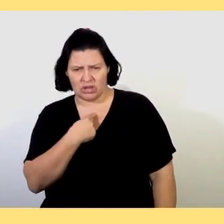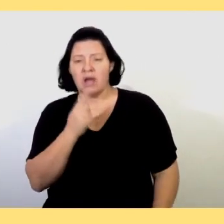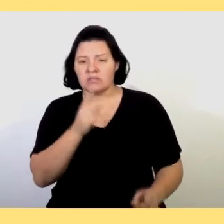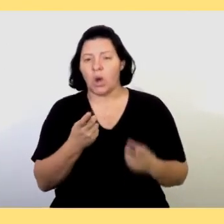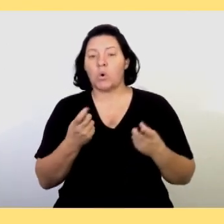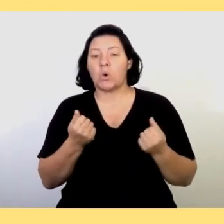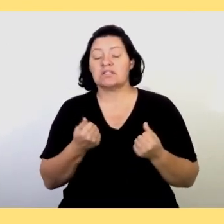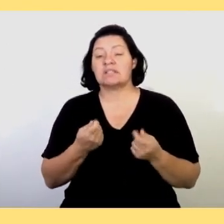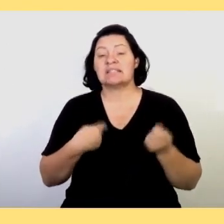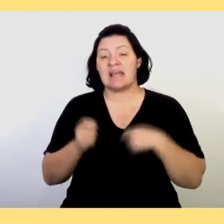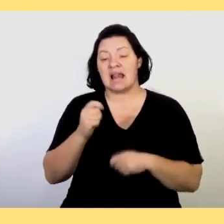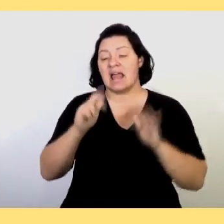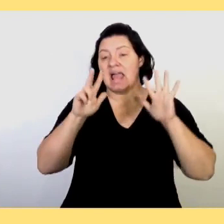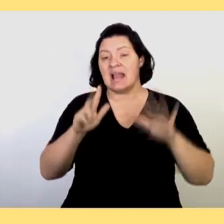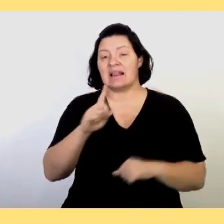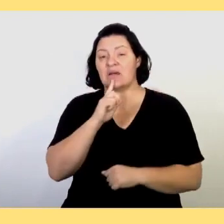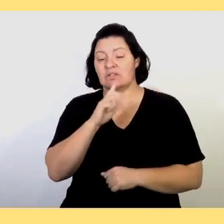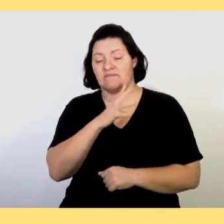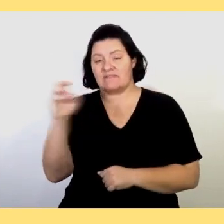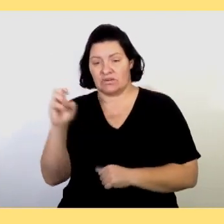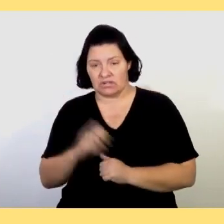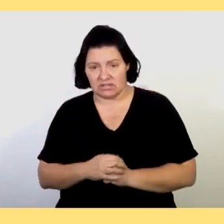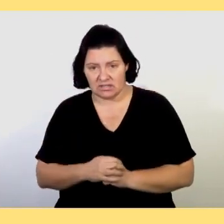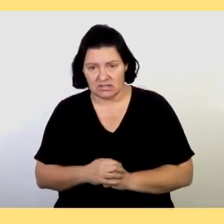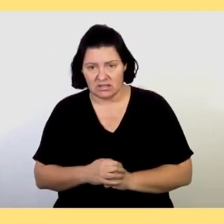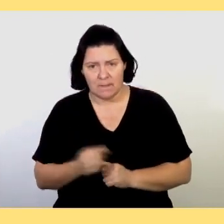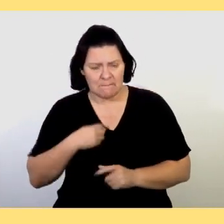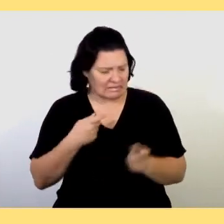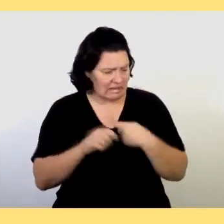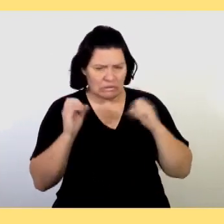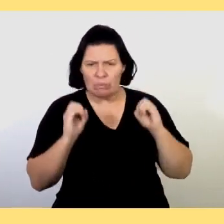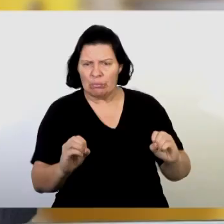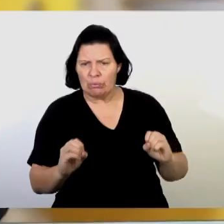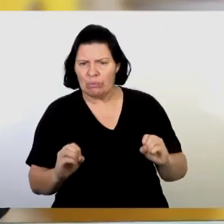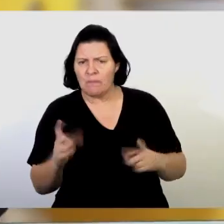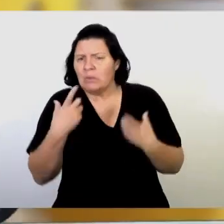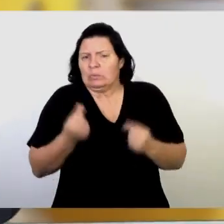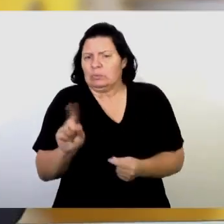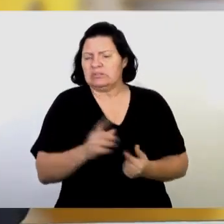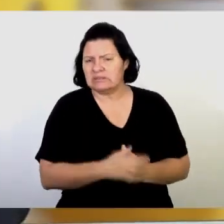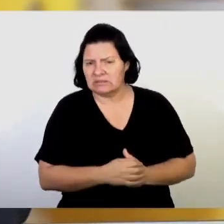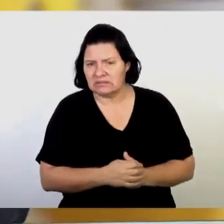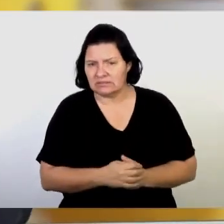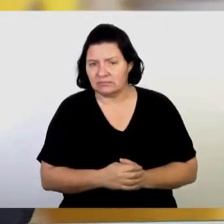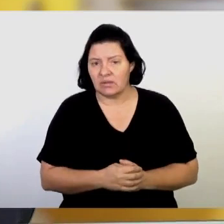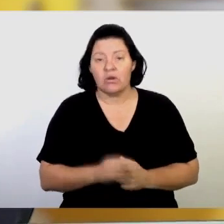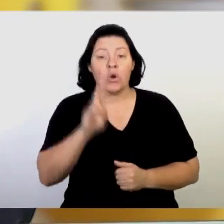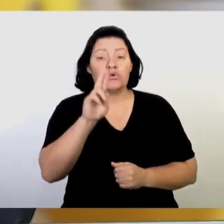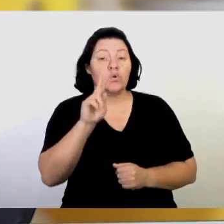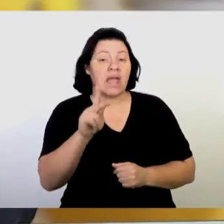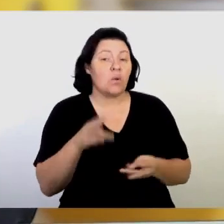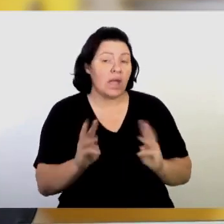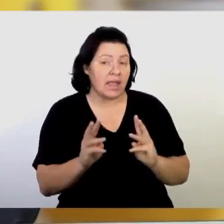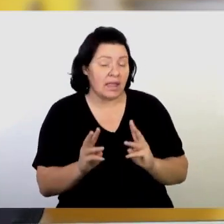see. The cost of sales is 8,500. But I don't have sales. What can I do? Remember the